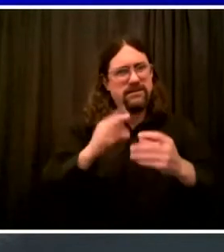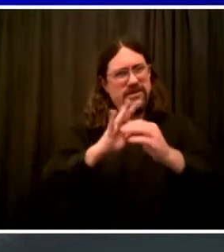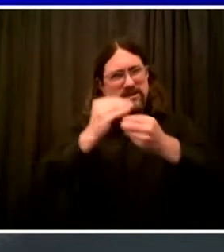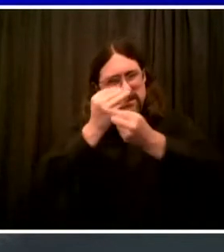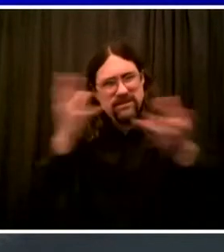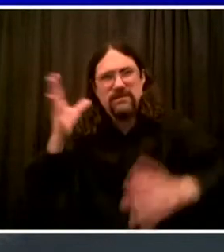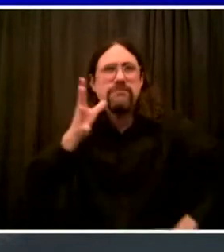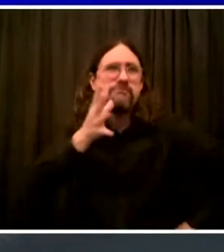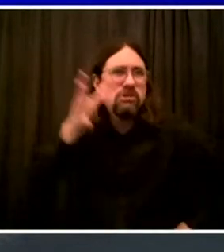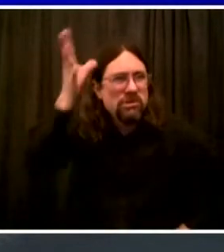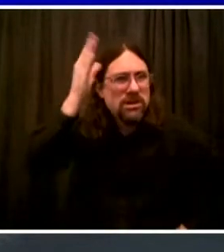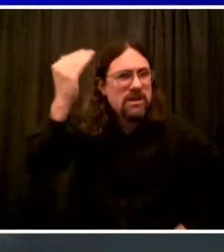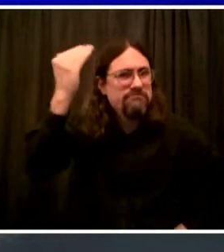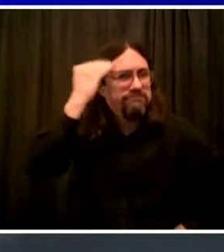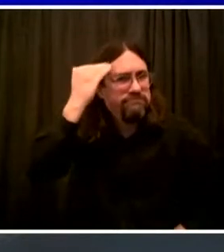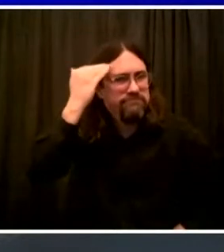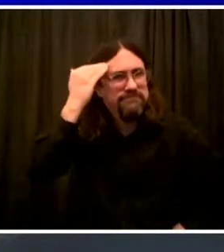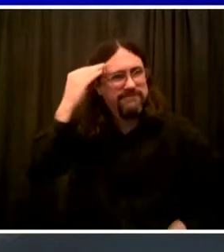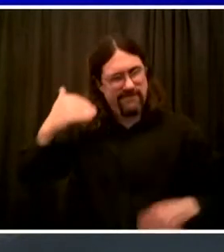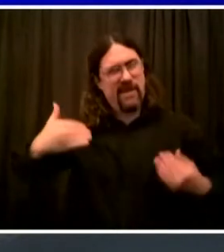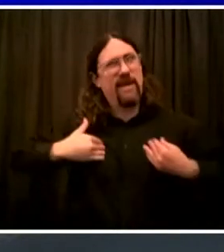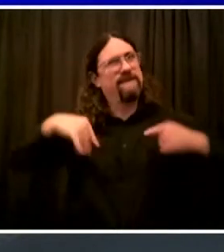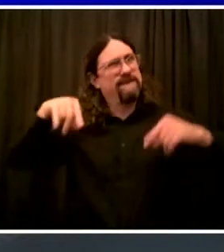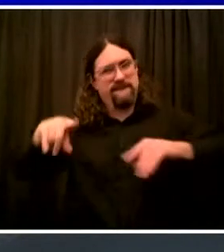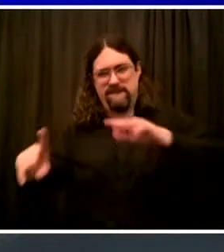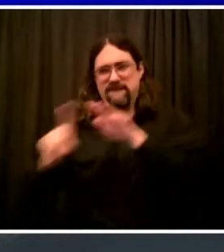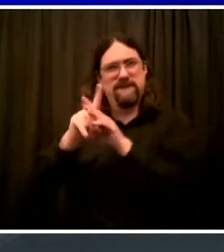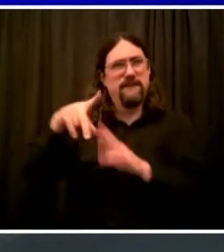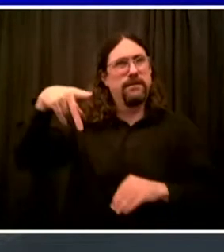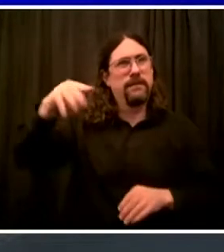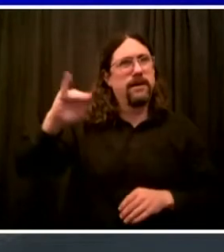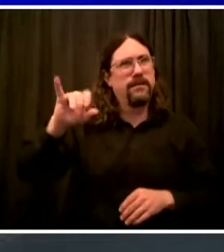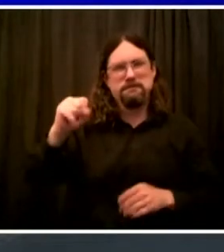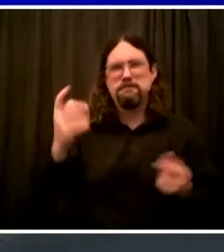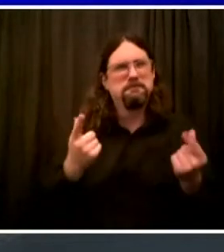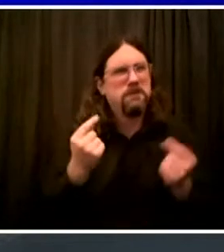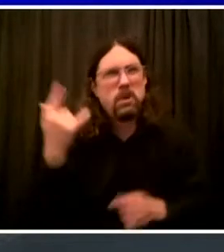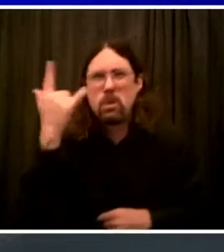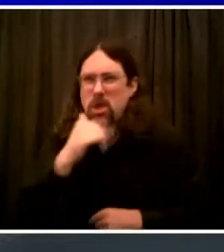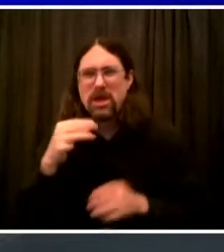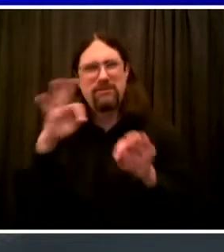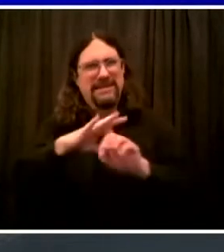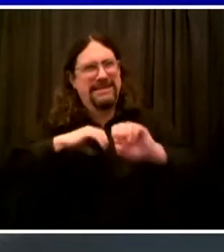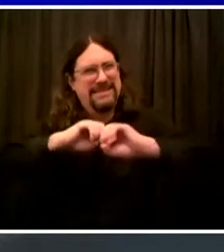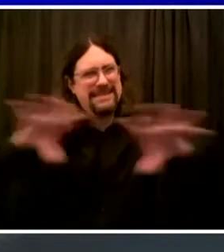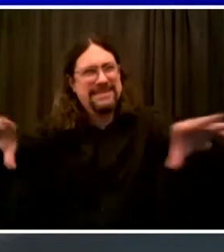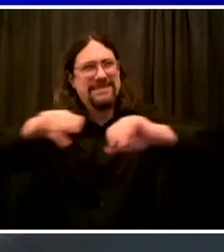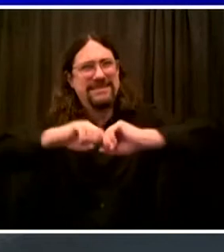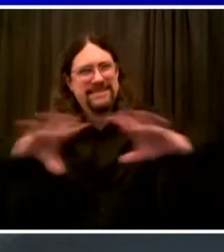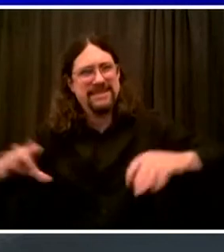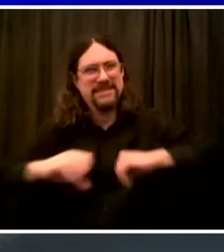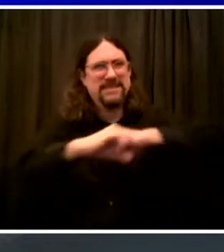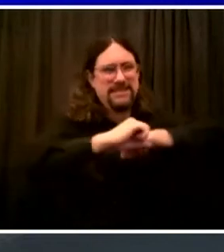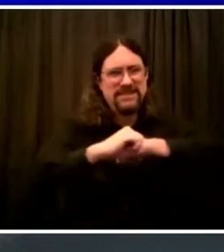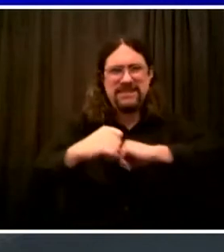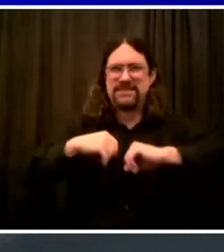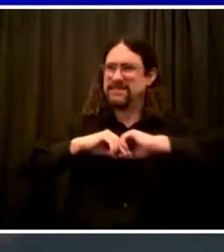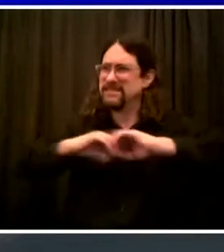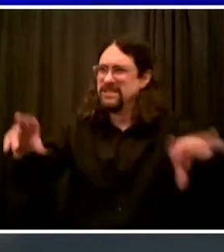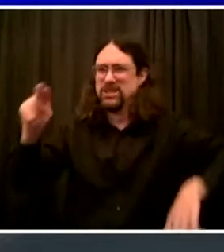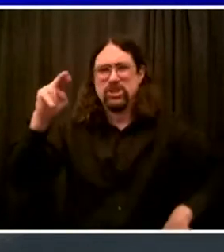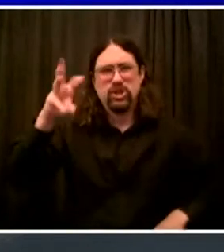an ad campaign that's up and running, more coming on that quickly. But again, I'm going to keep reminding you of the basics. If the child